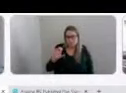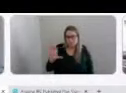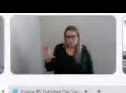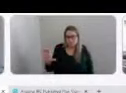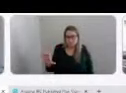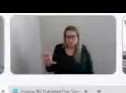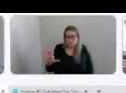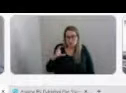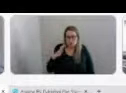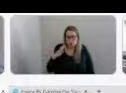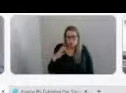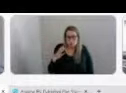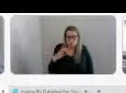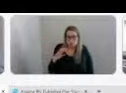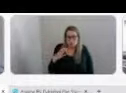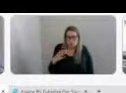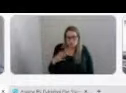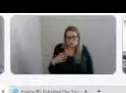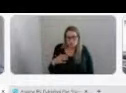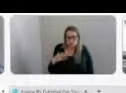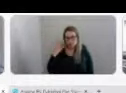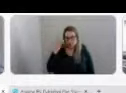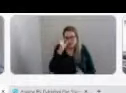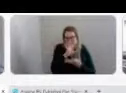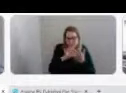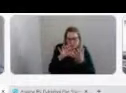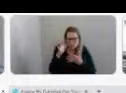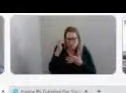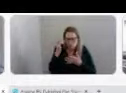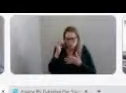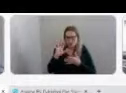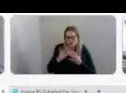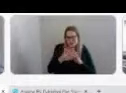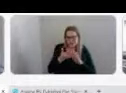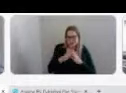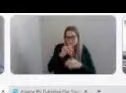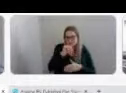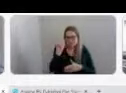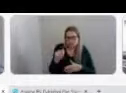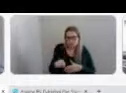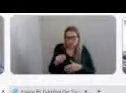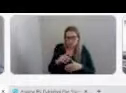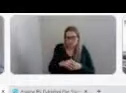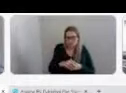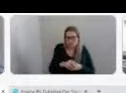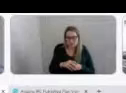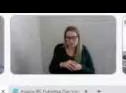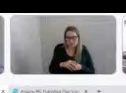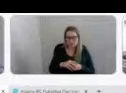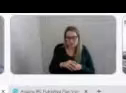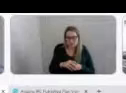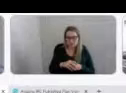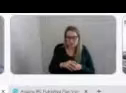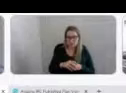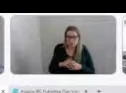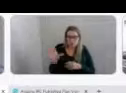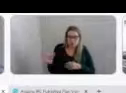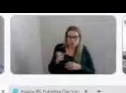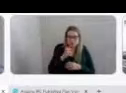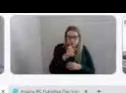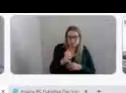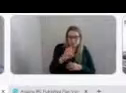the republican party i'm confused as to why the city of tucson is constantly imposed upon our rural society in southern